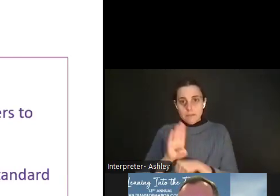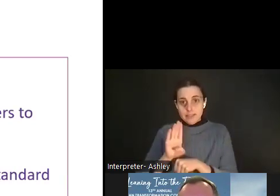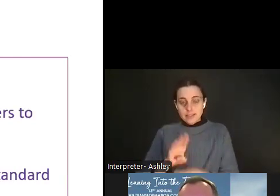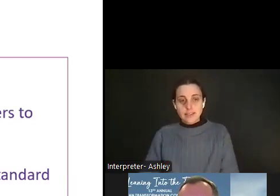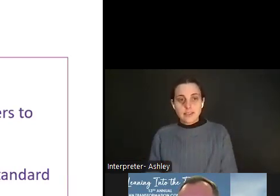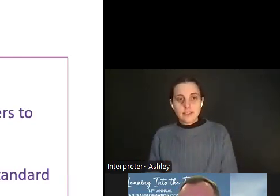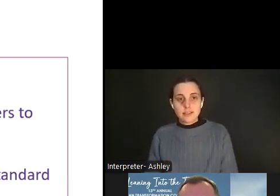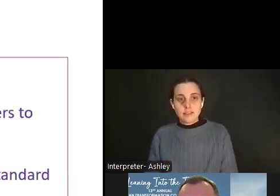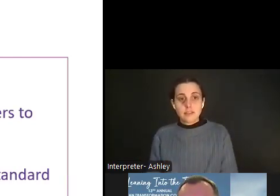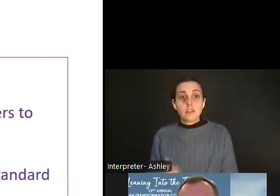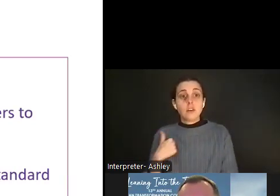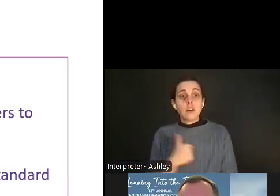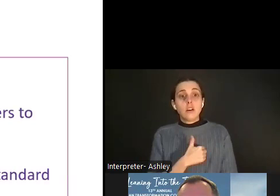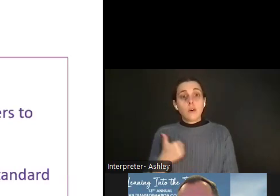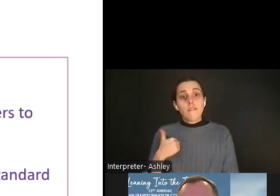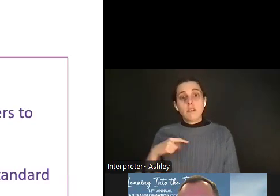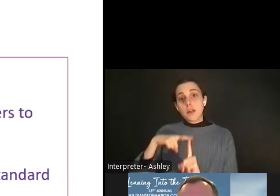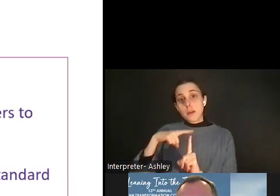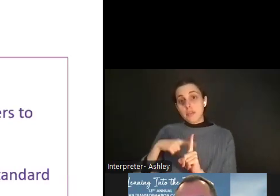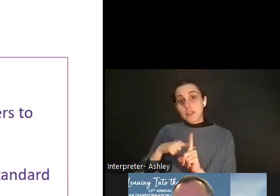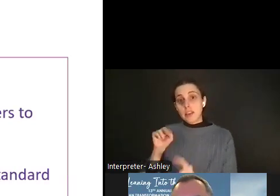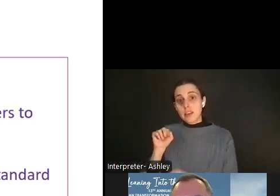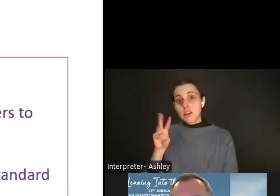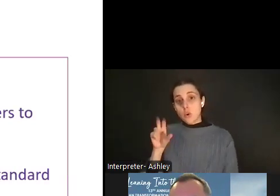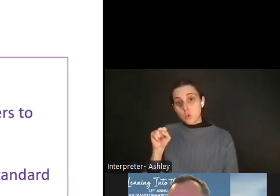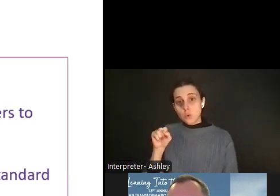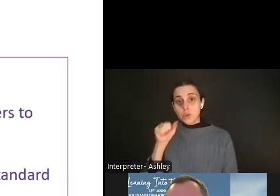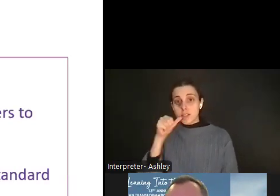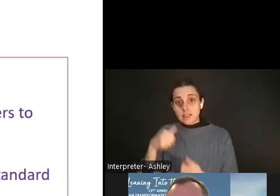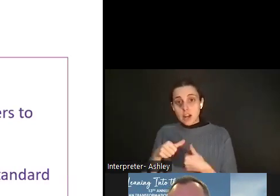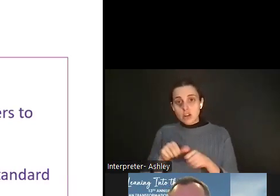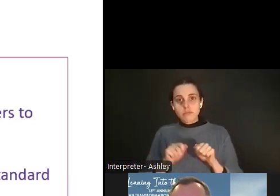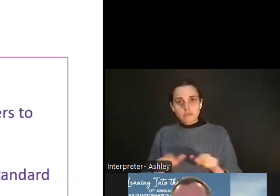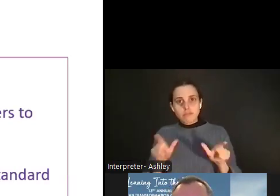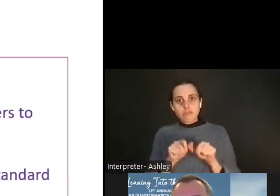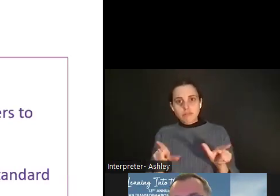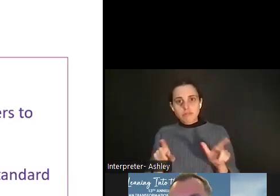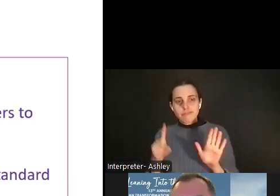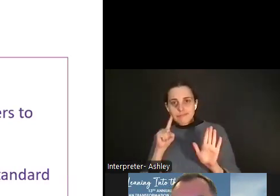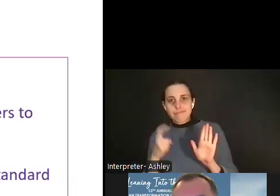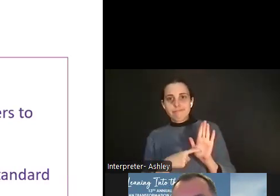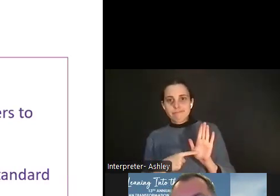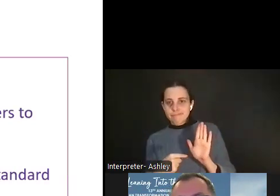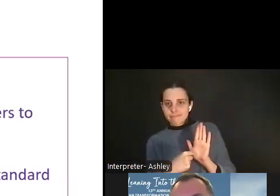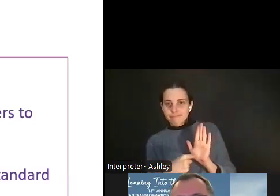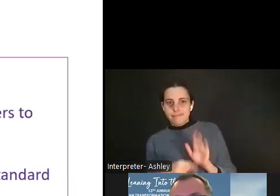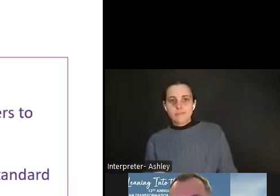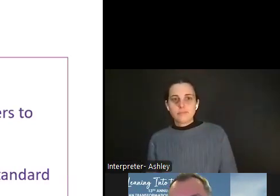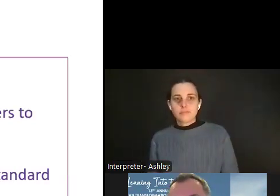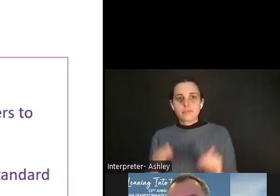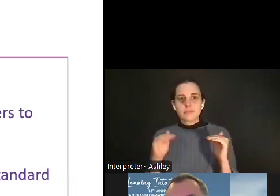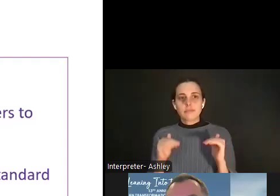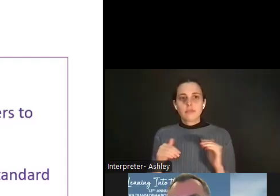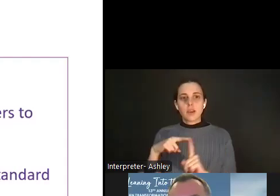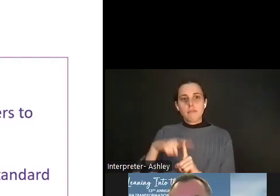have 2 recognitions on a monthly basis. We held a monthly OE council where also